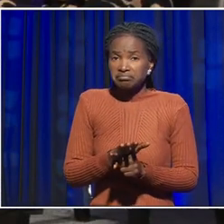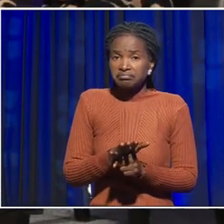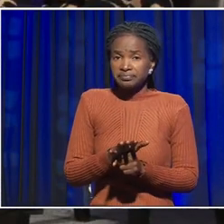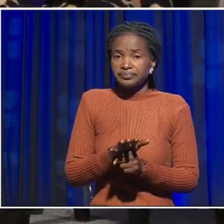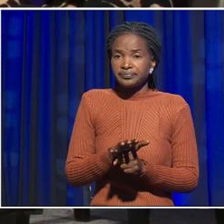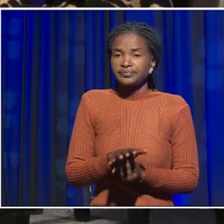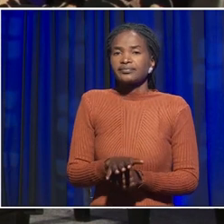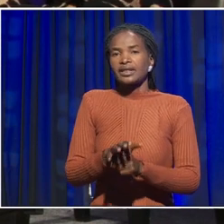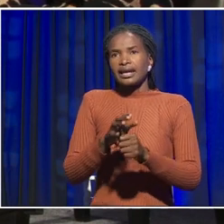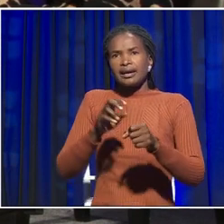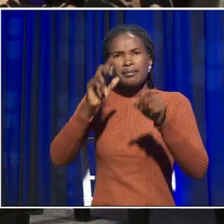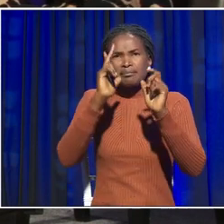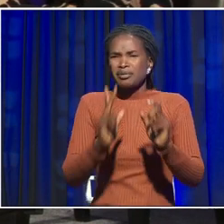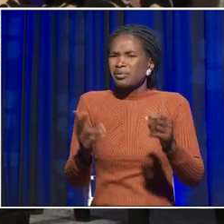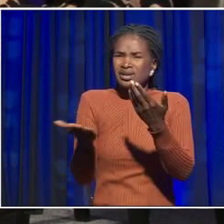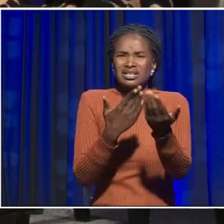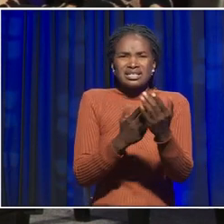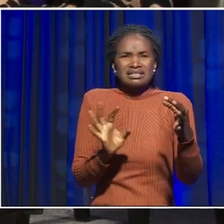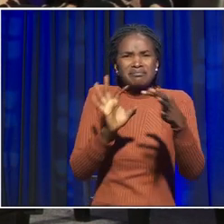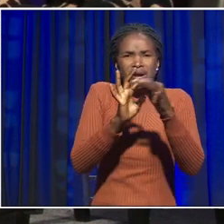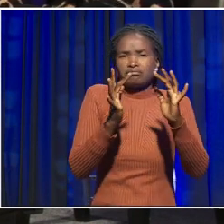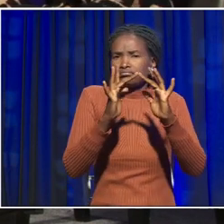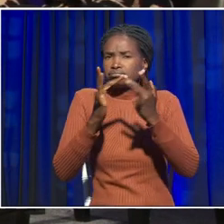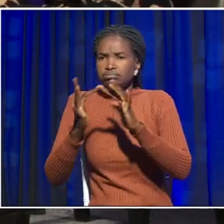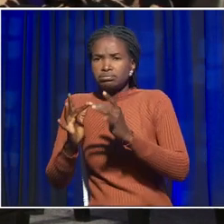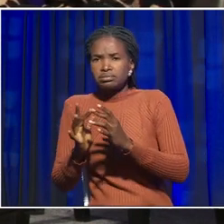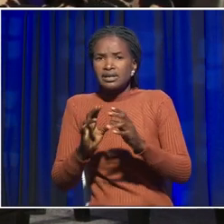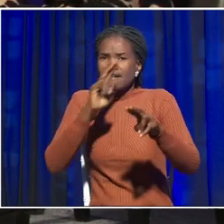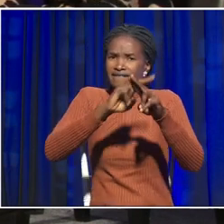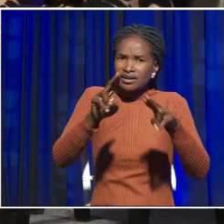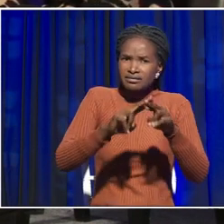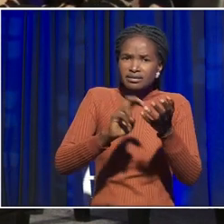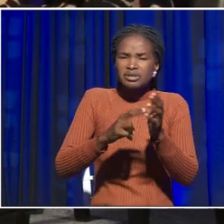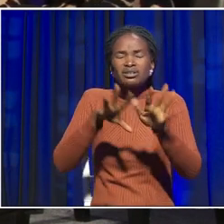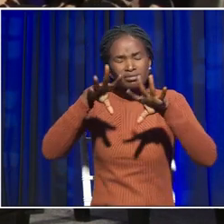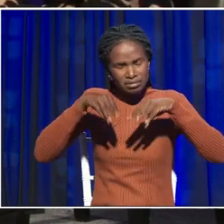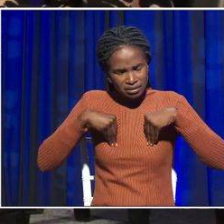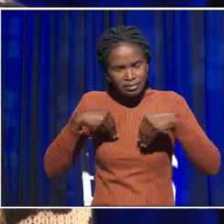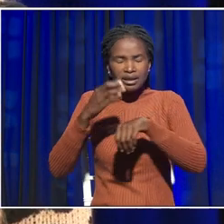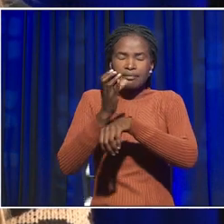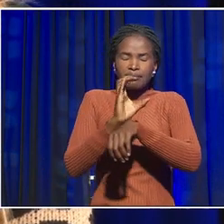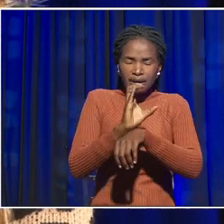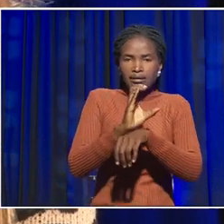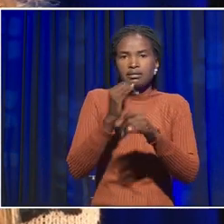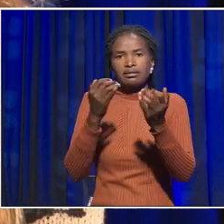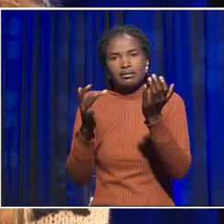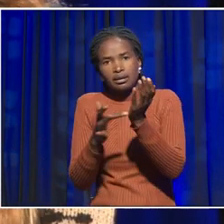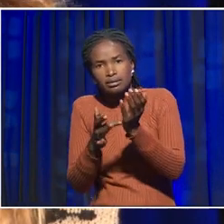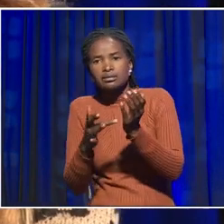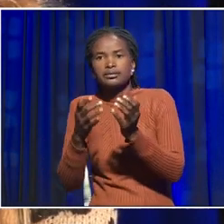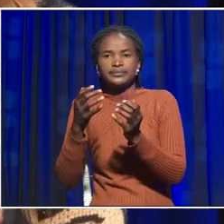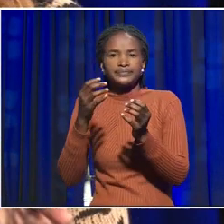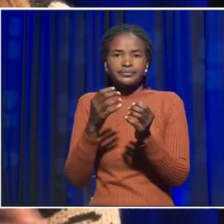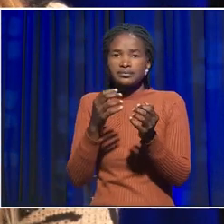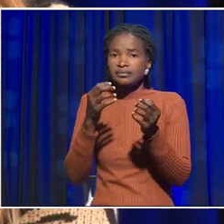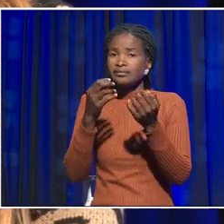call digital acceleration. Acceleration is just embracing digital innovation at speed. So with